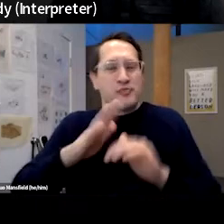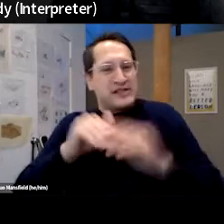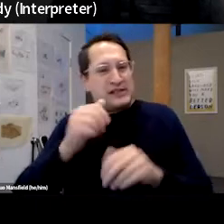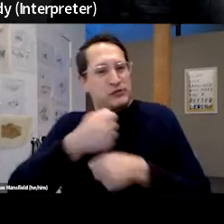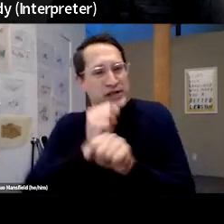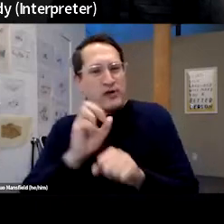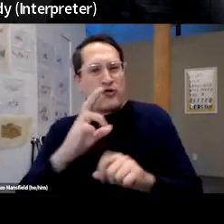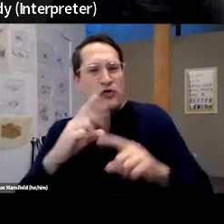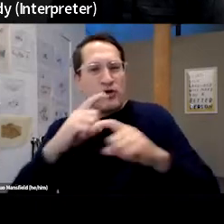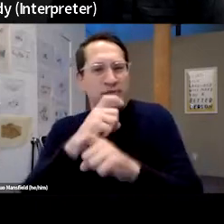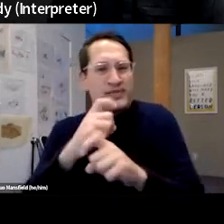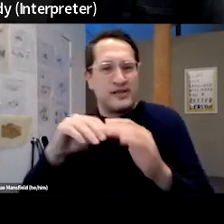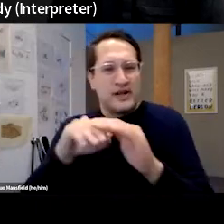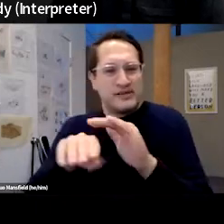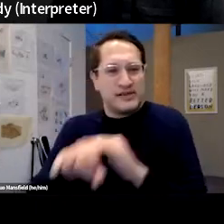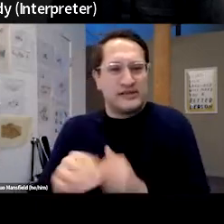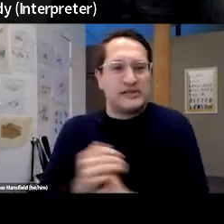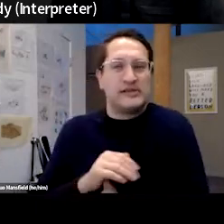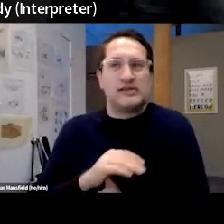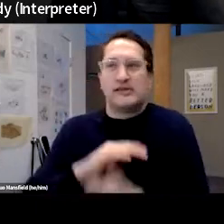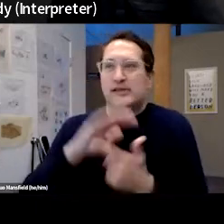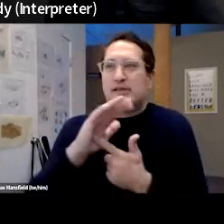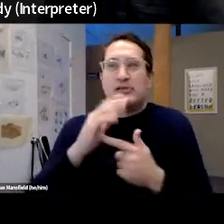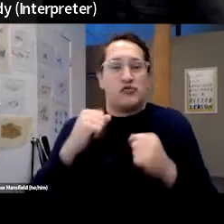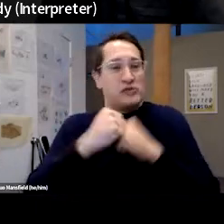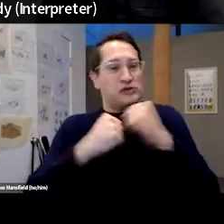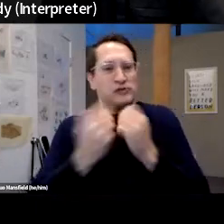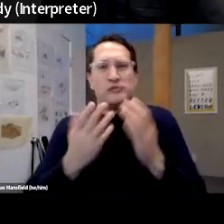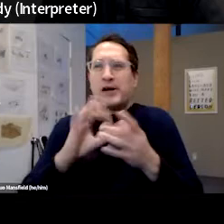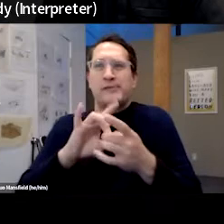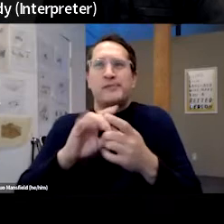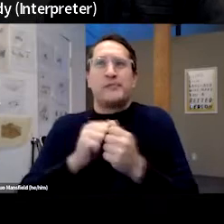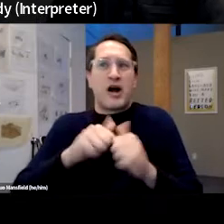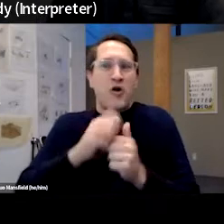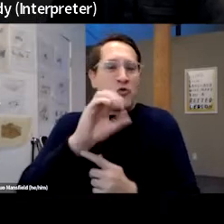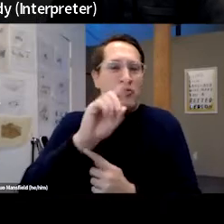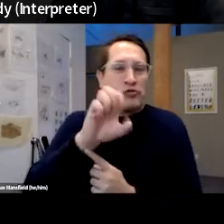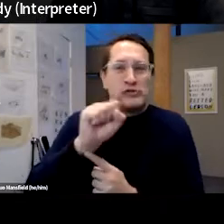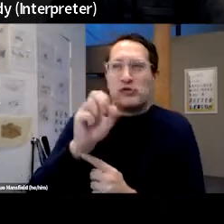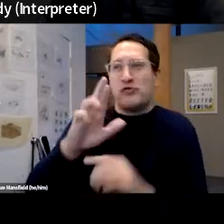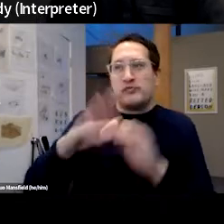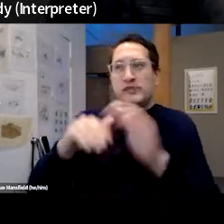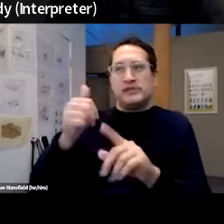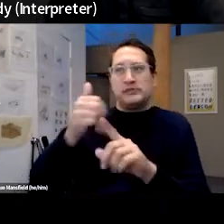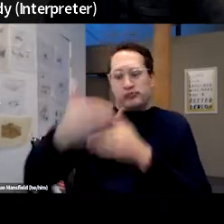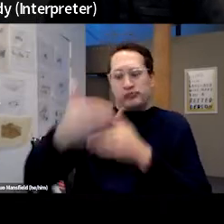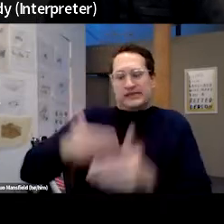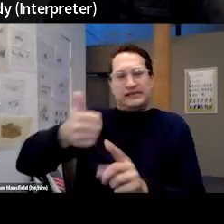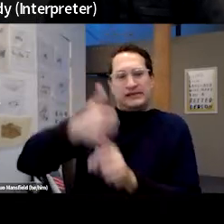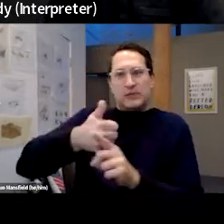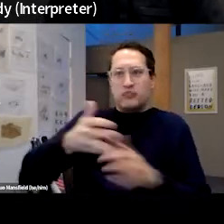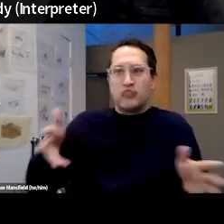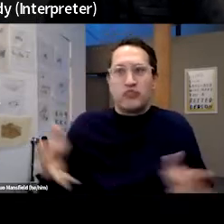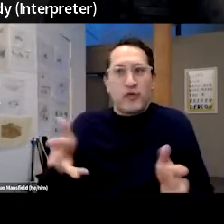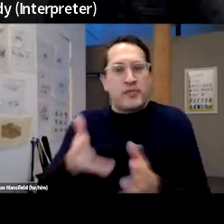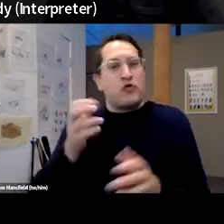Physically speaking, how buildings are created or how complex access is. Structurally speaking, how codes or